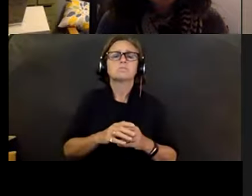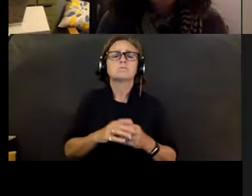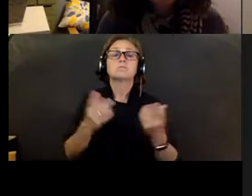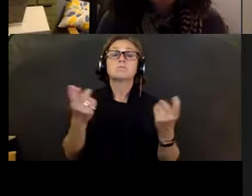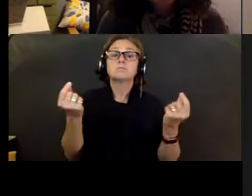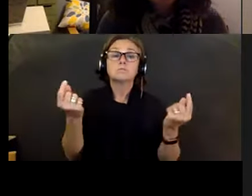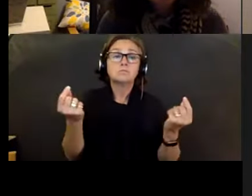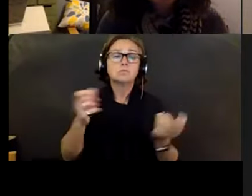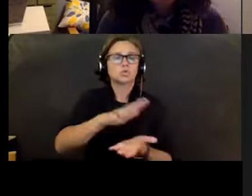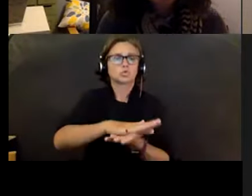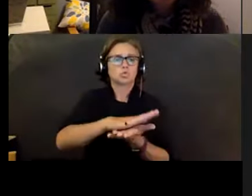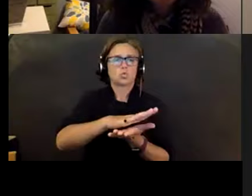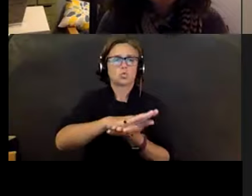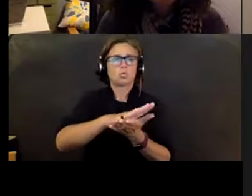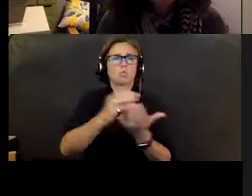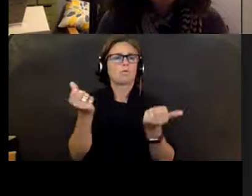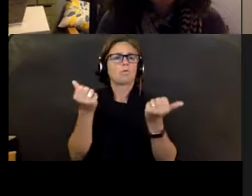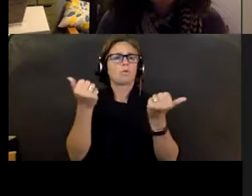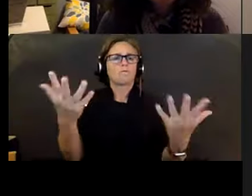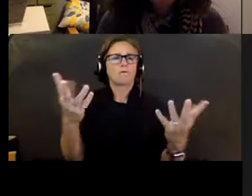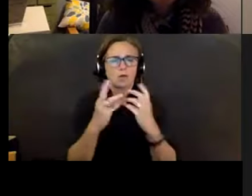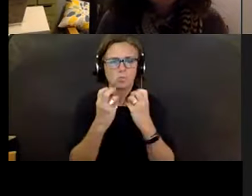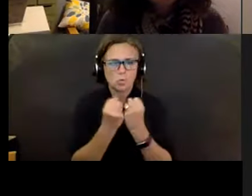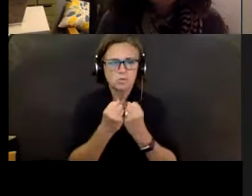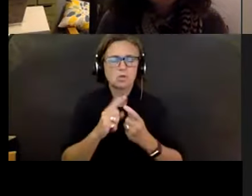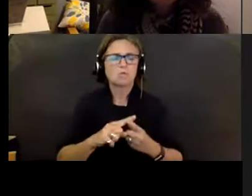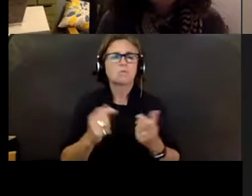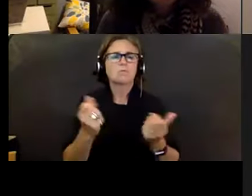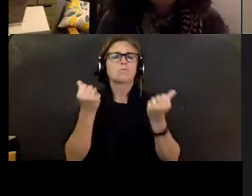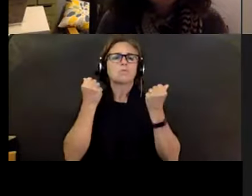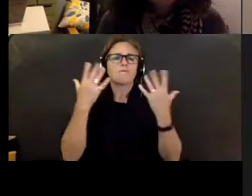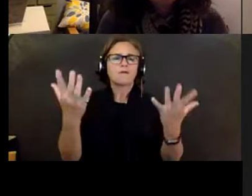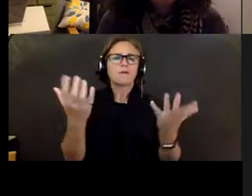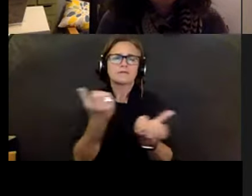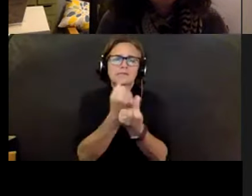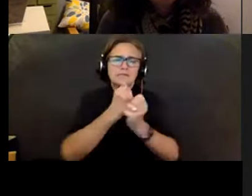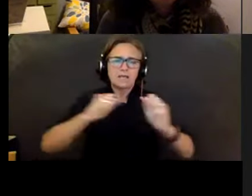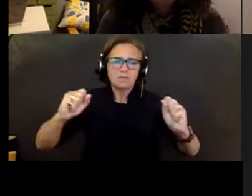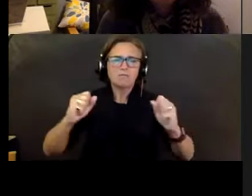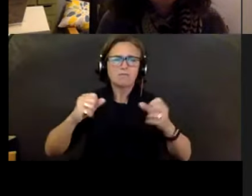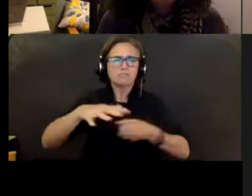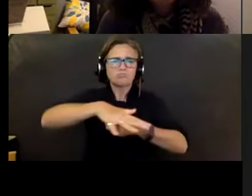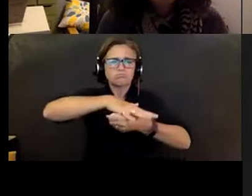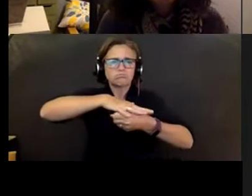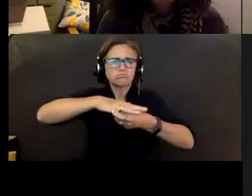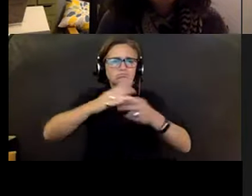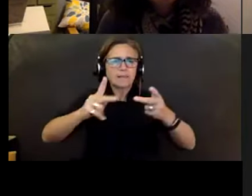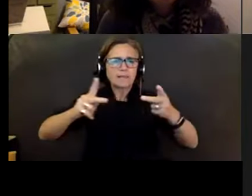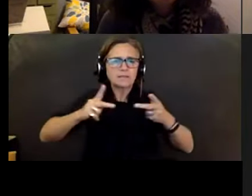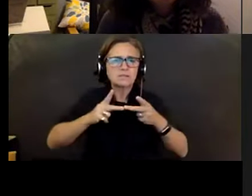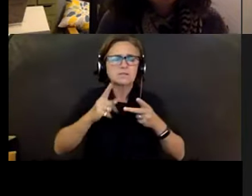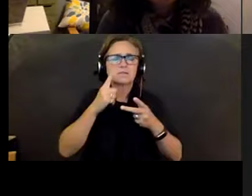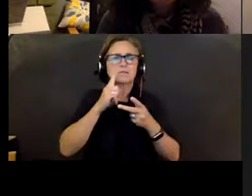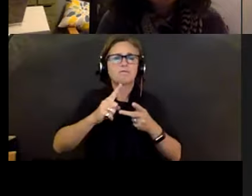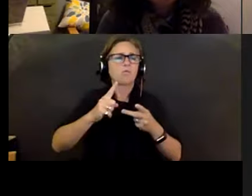and create as best as we can safe spaces, and having